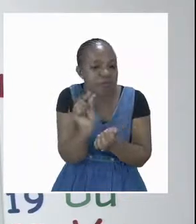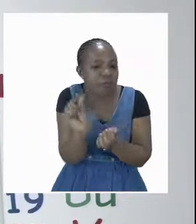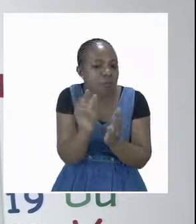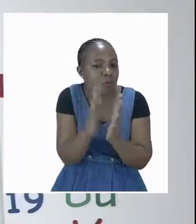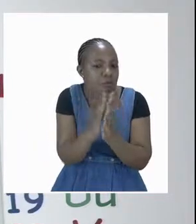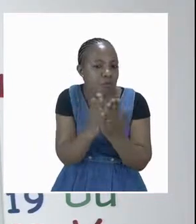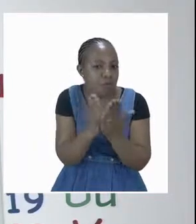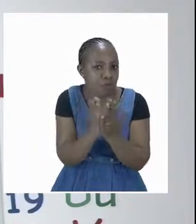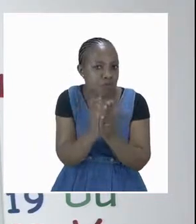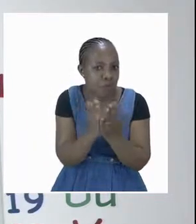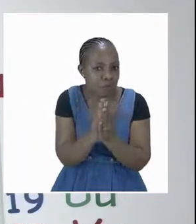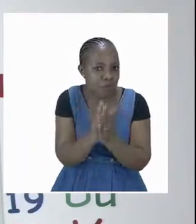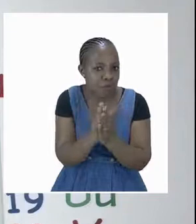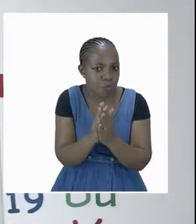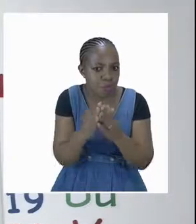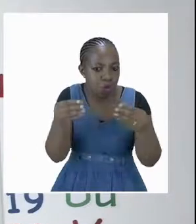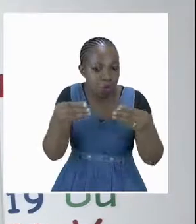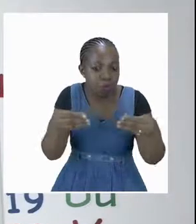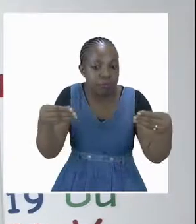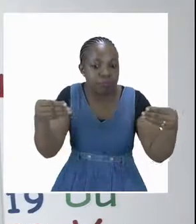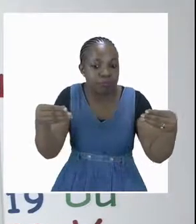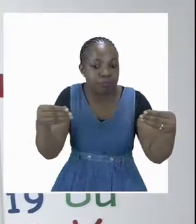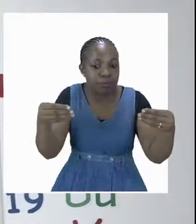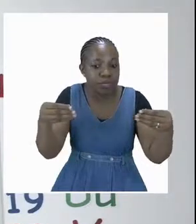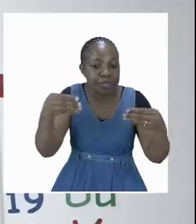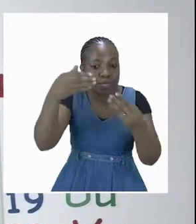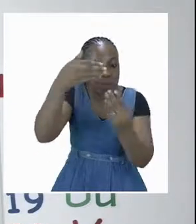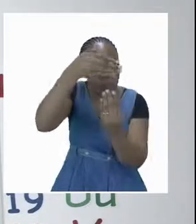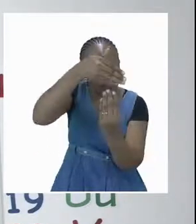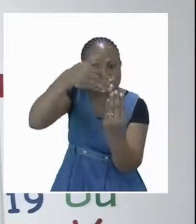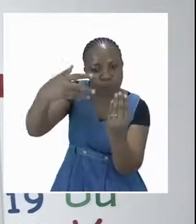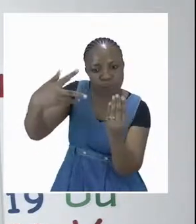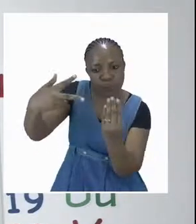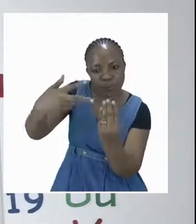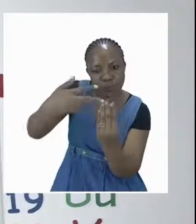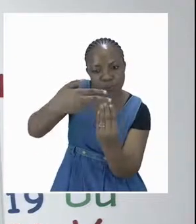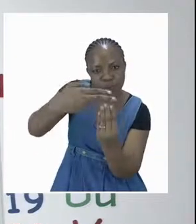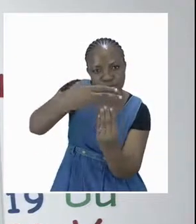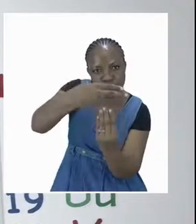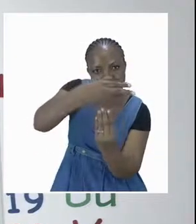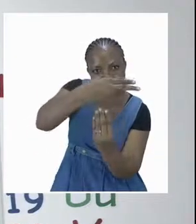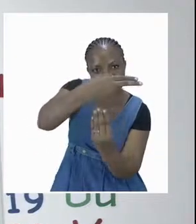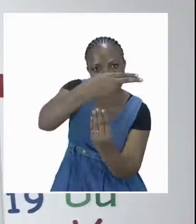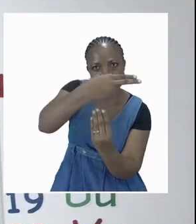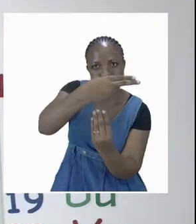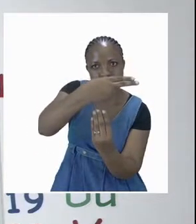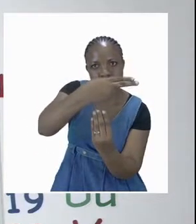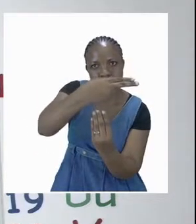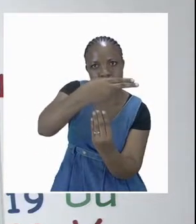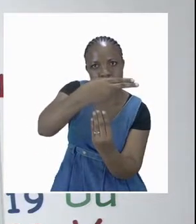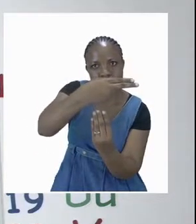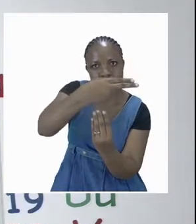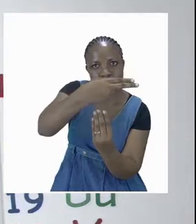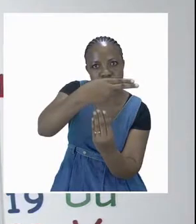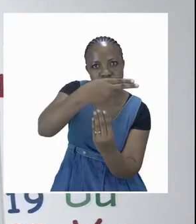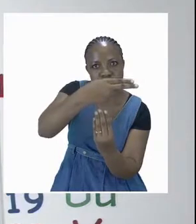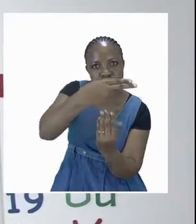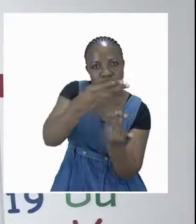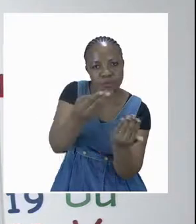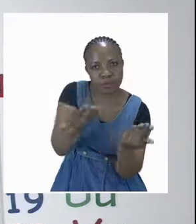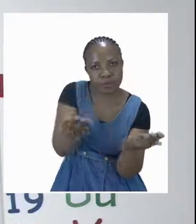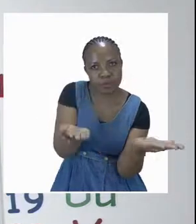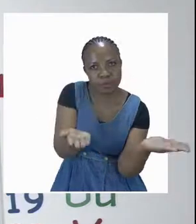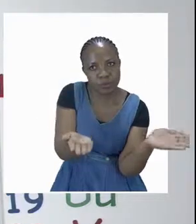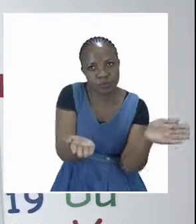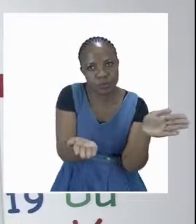booklet. Please cut the top of the lesson booklet with a pair of scissors and fold